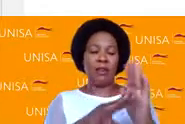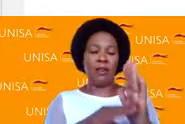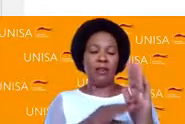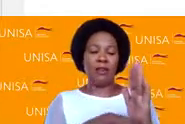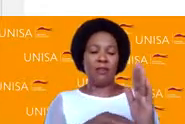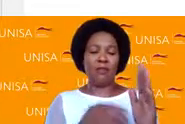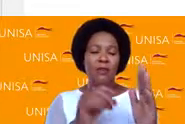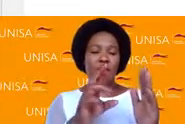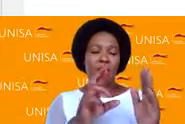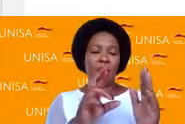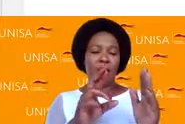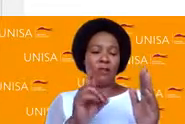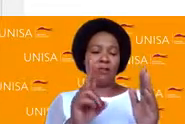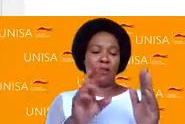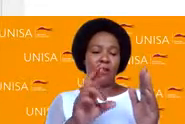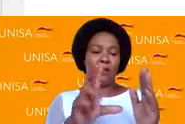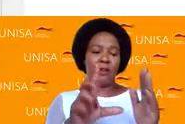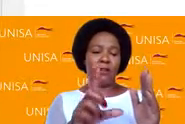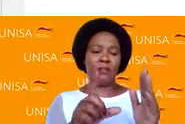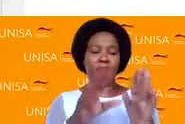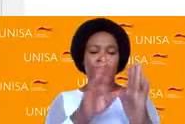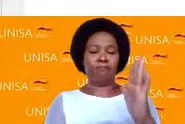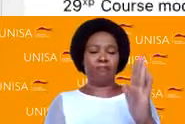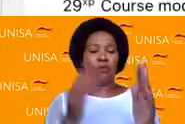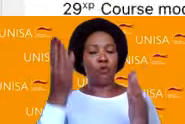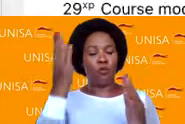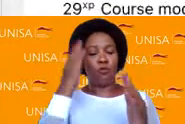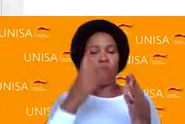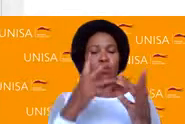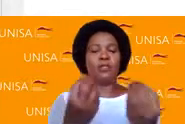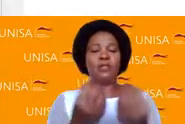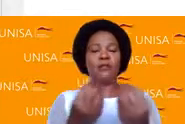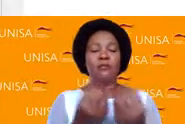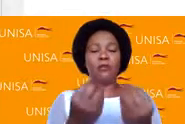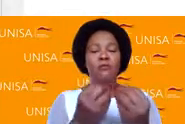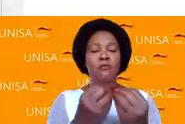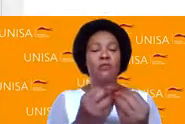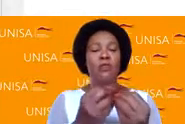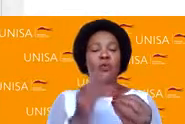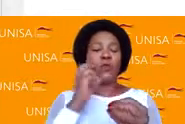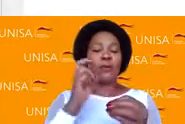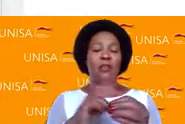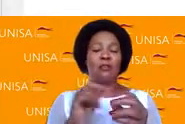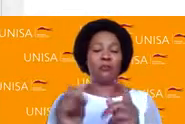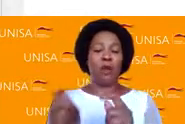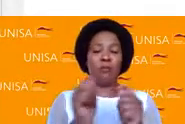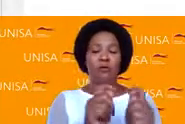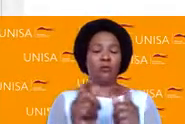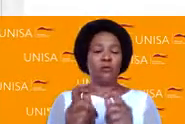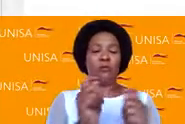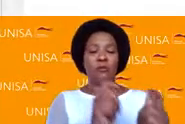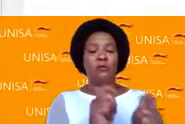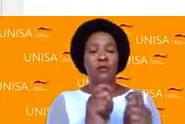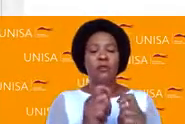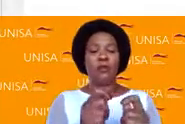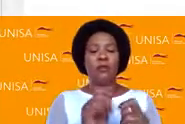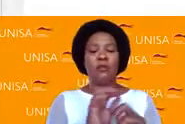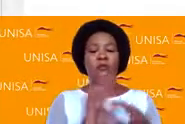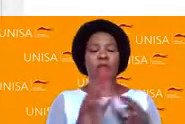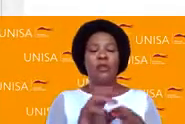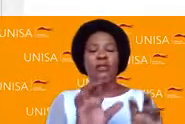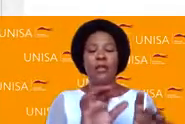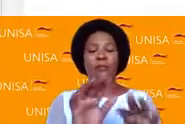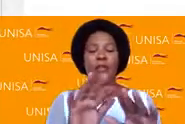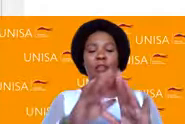an arrow pointing downwards, you generally know that's something that you'll have to upload. It might be that you have to type in the whole thing online in